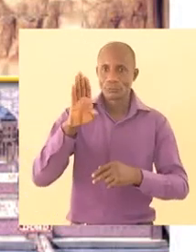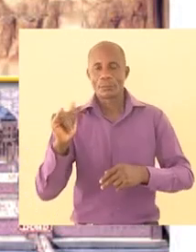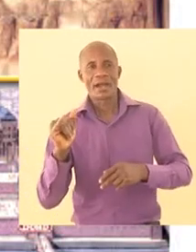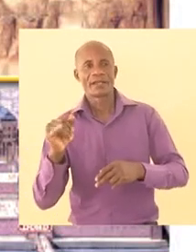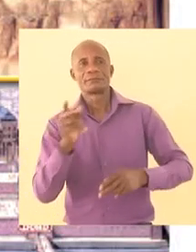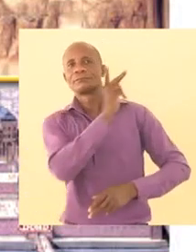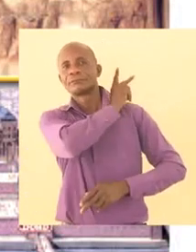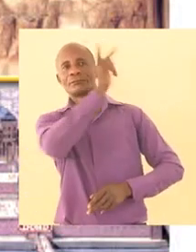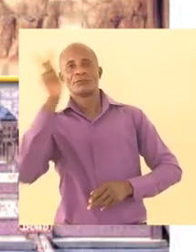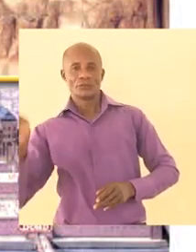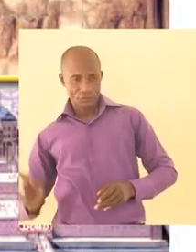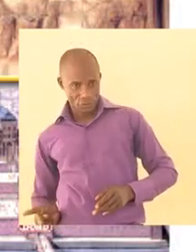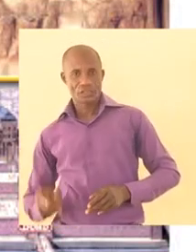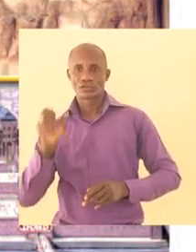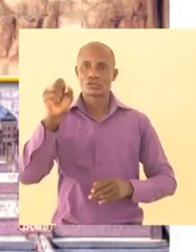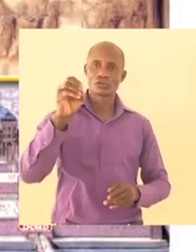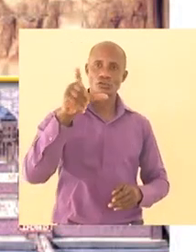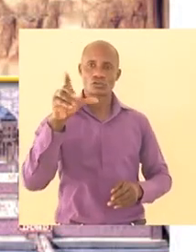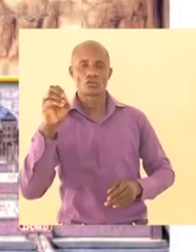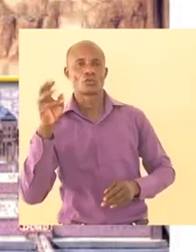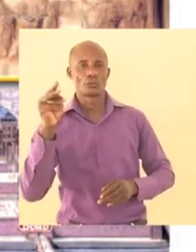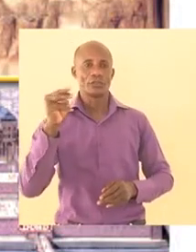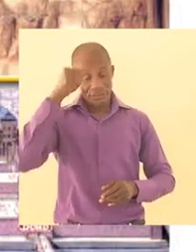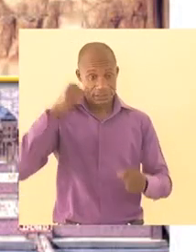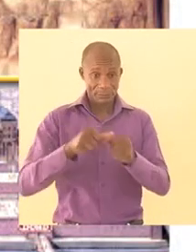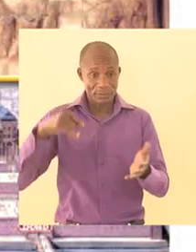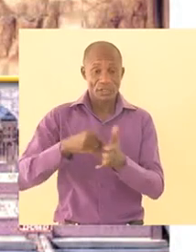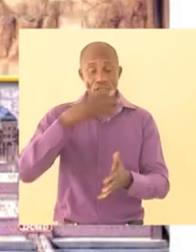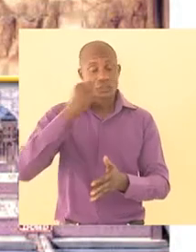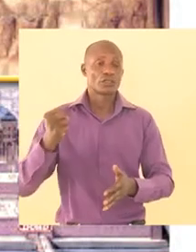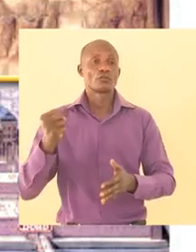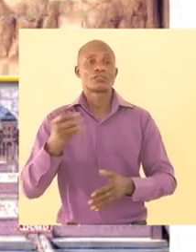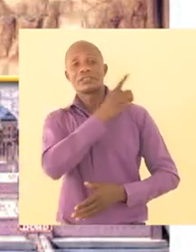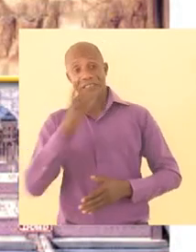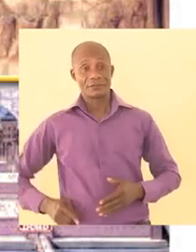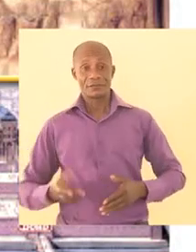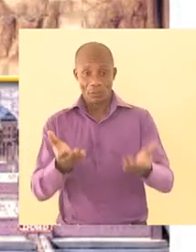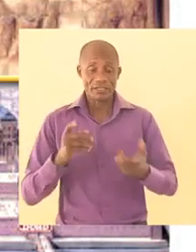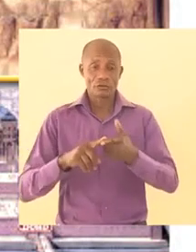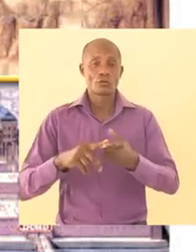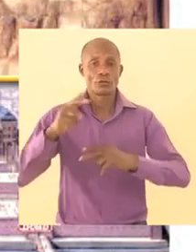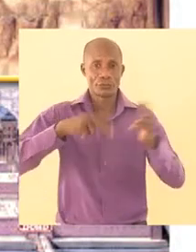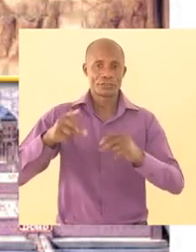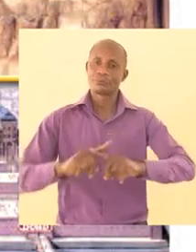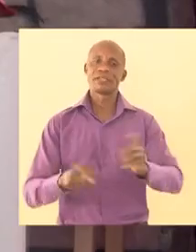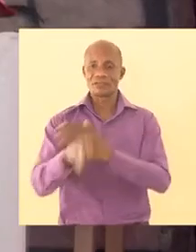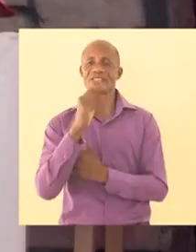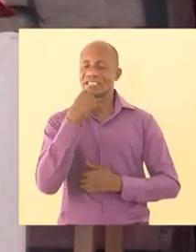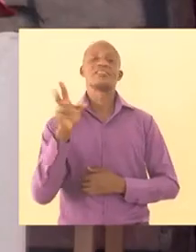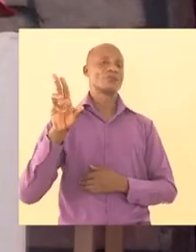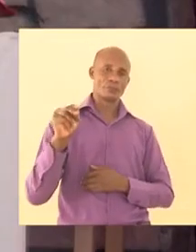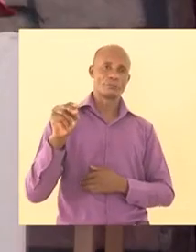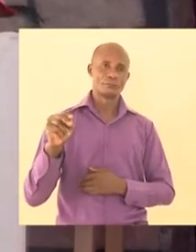King Solomon, it was David who wanted to build the temple, as you know, 2 Samuel chapter 7, verse 1 to 17. But God said no, and it was